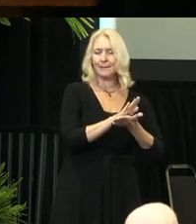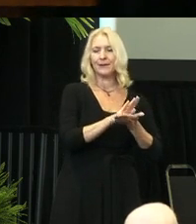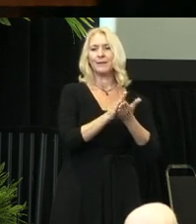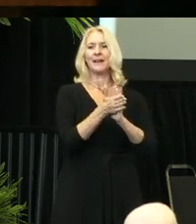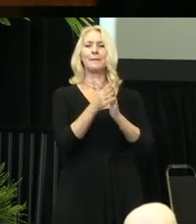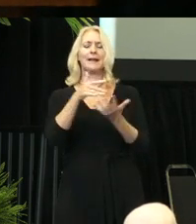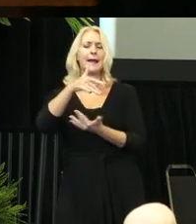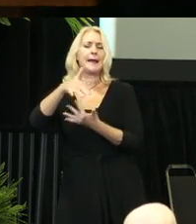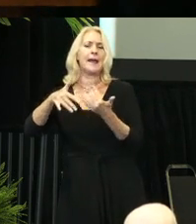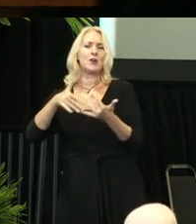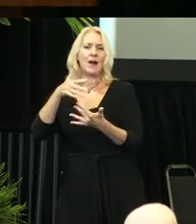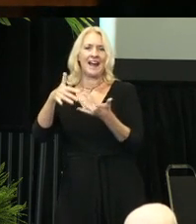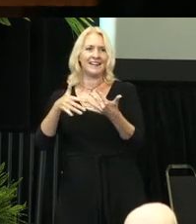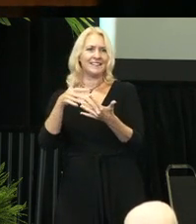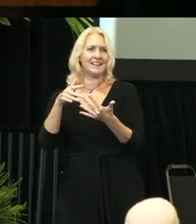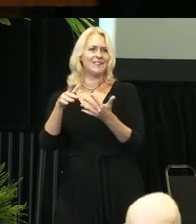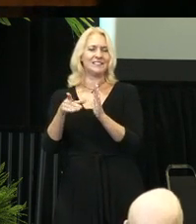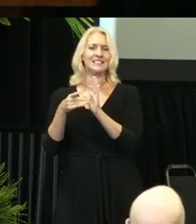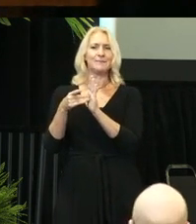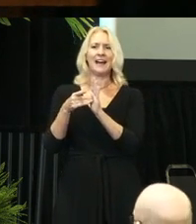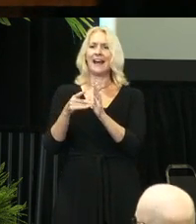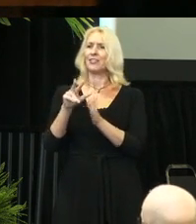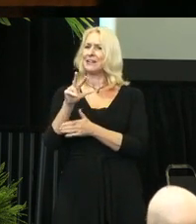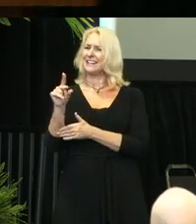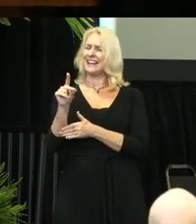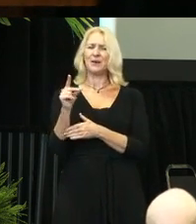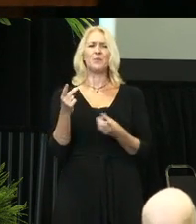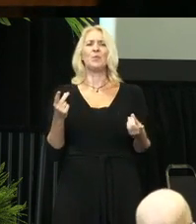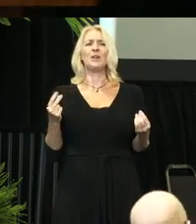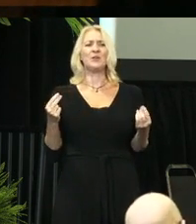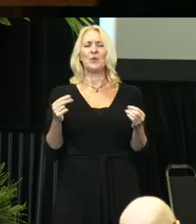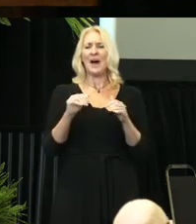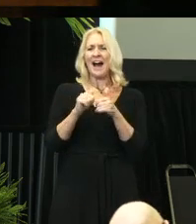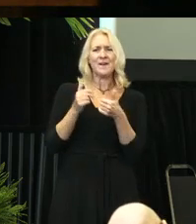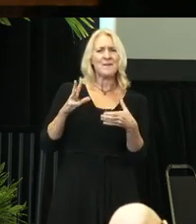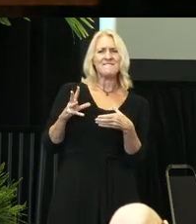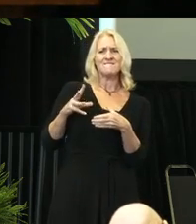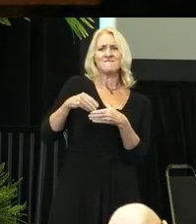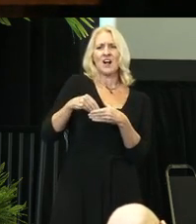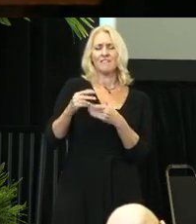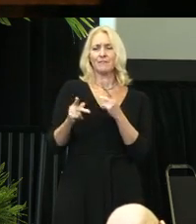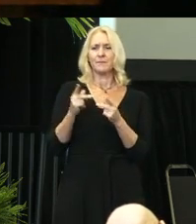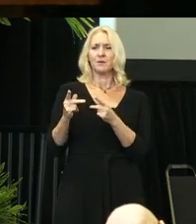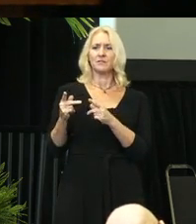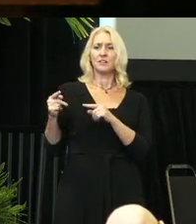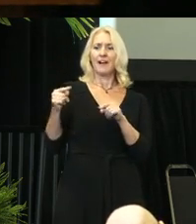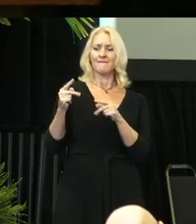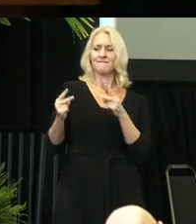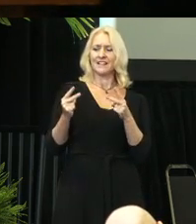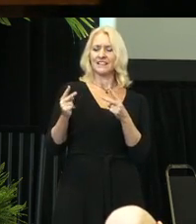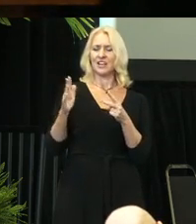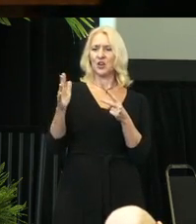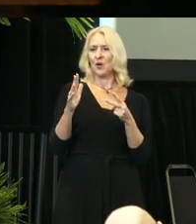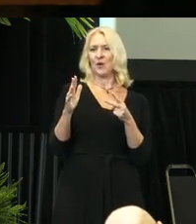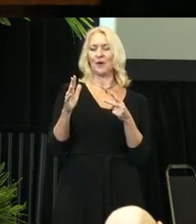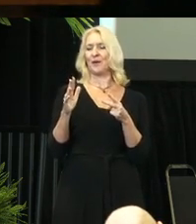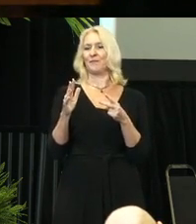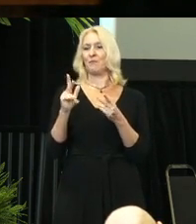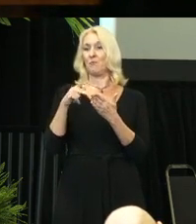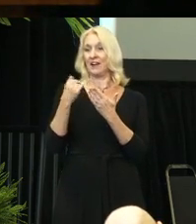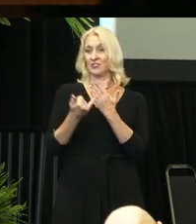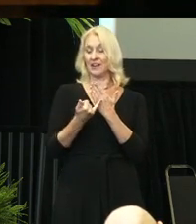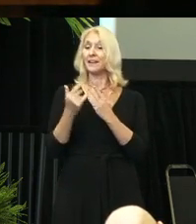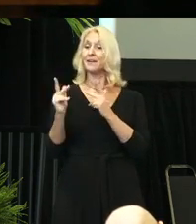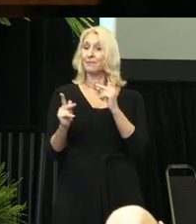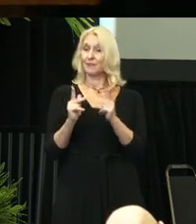text, what would it look like? How will you engage the people who visit your project? And those people would visit, and they did,